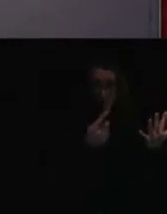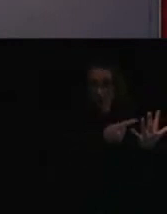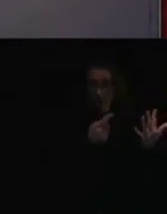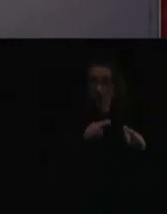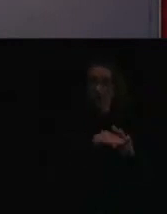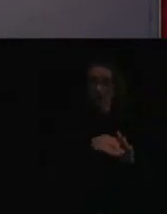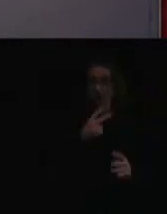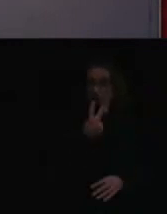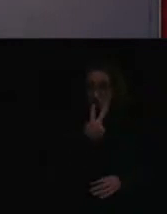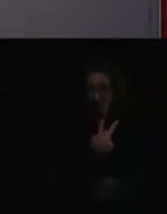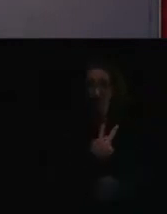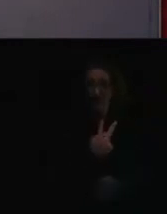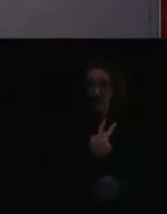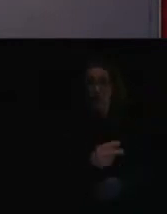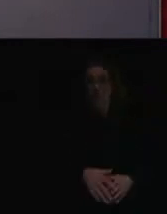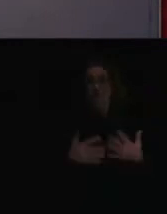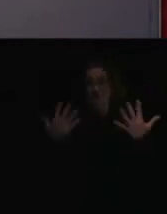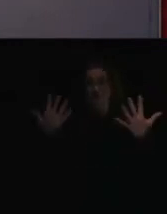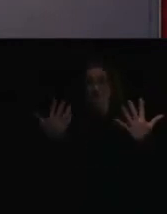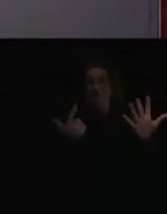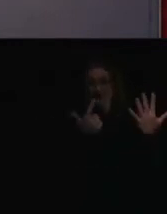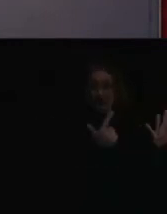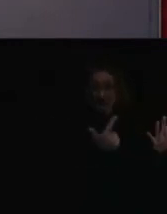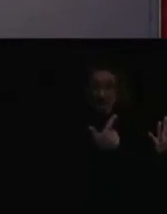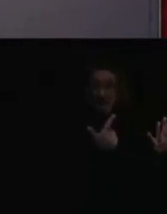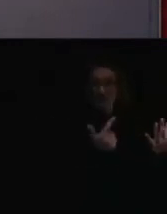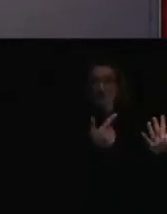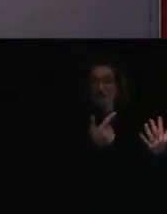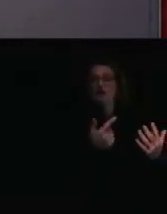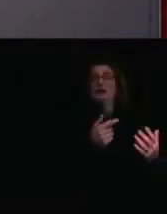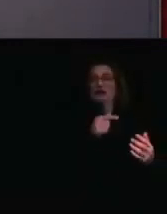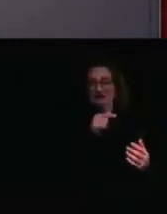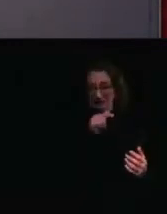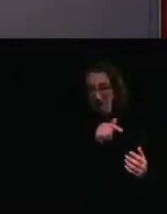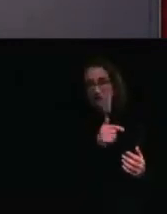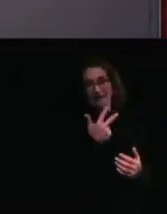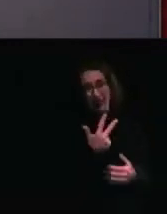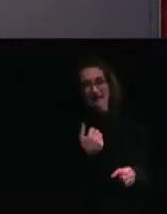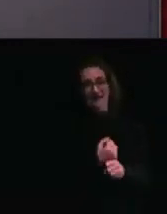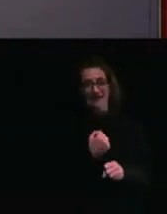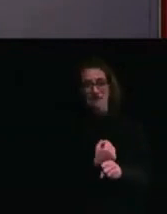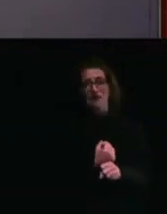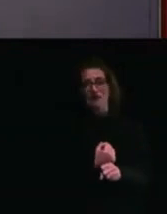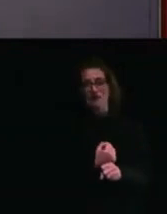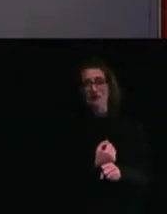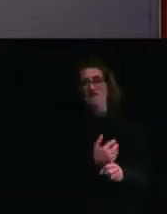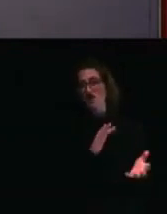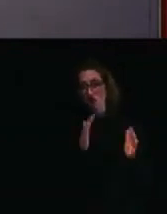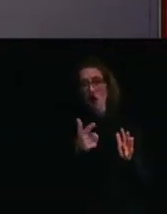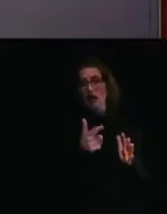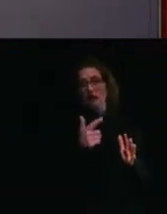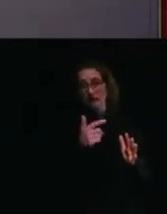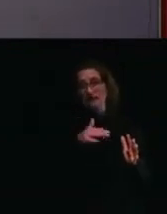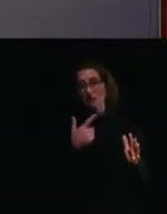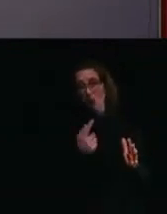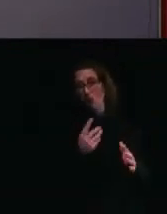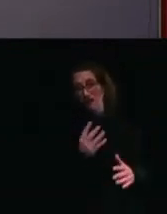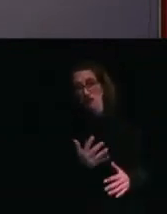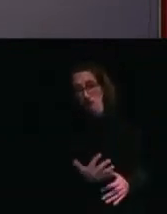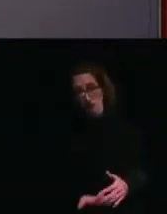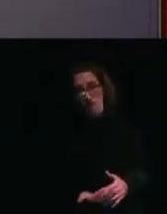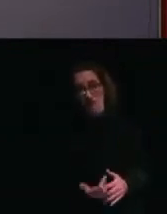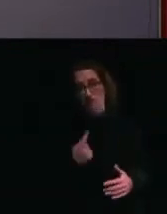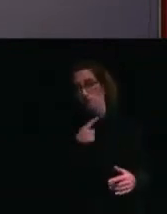9 out of 10 people we asked indicated at least 2 professions, and 7 out of 10 indicated at least 3.